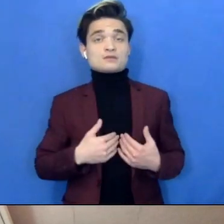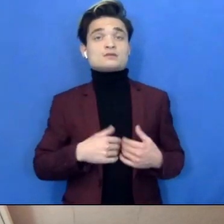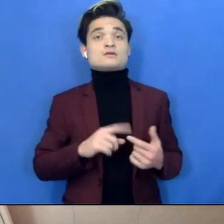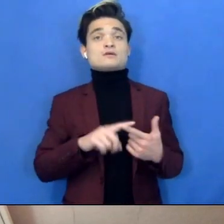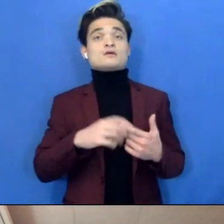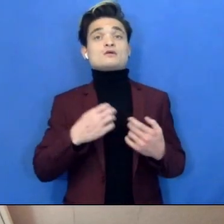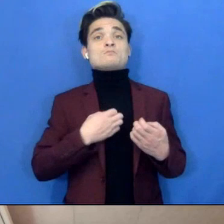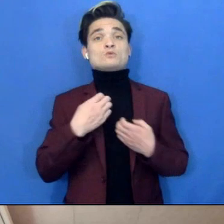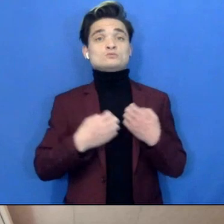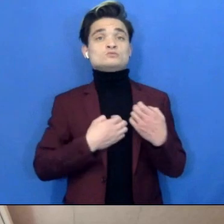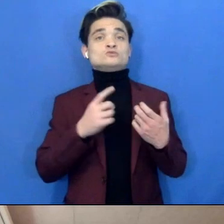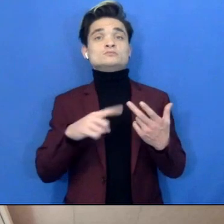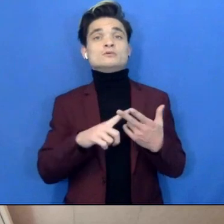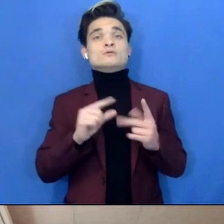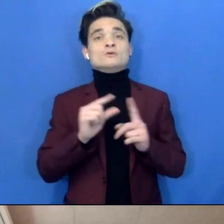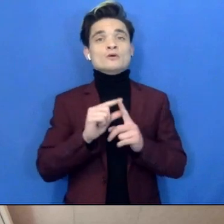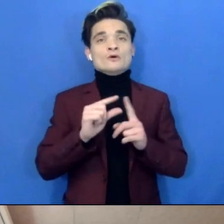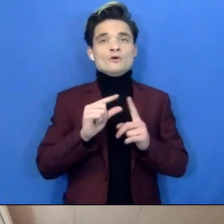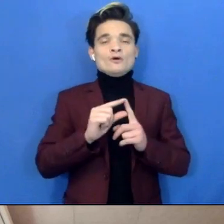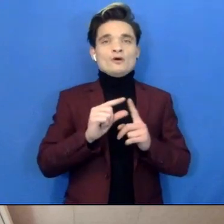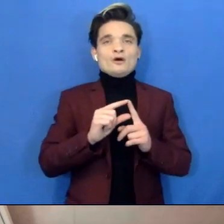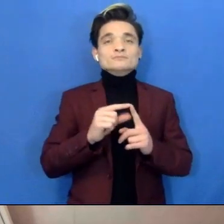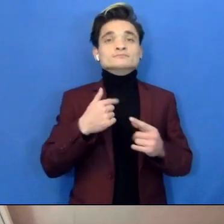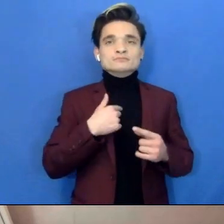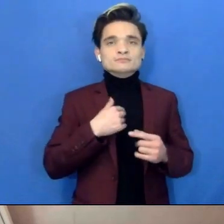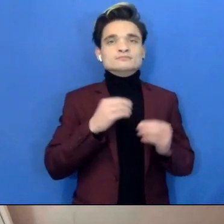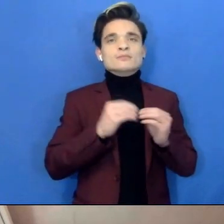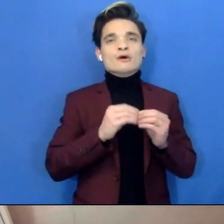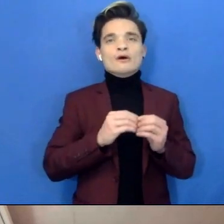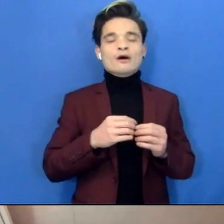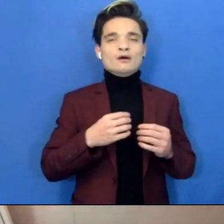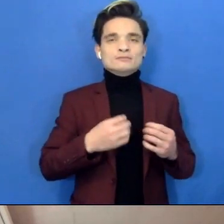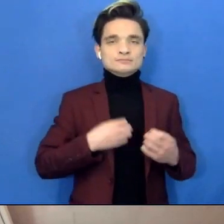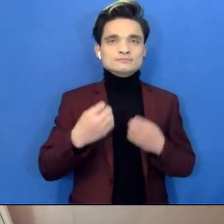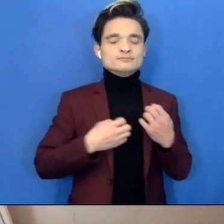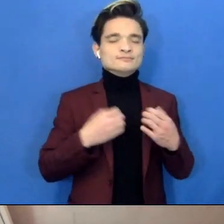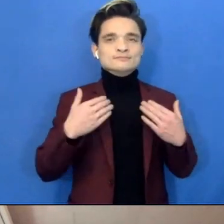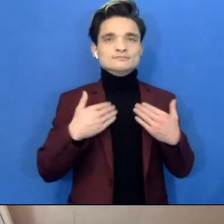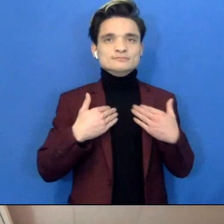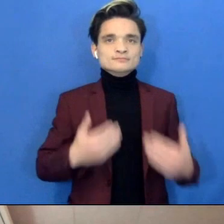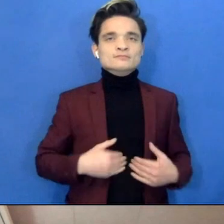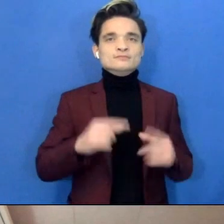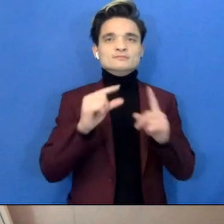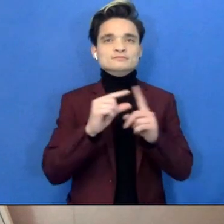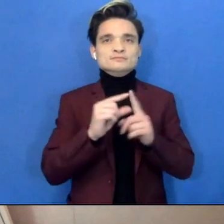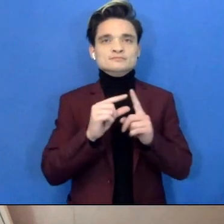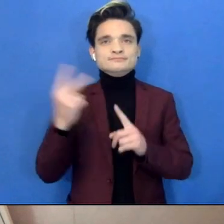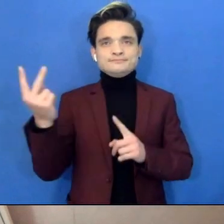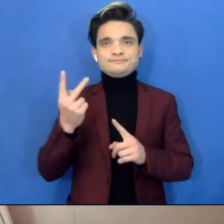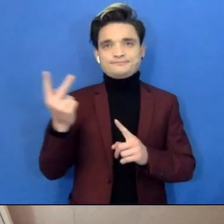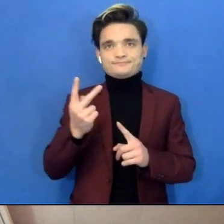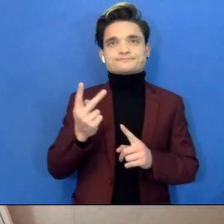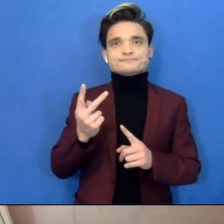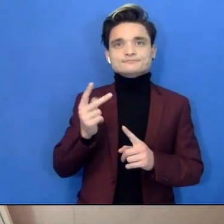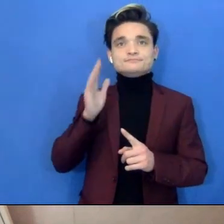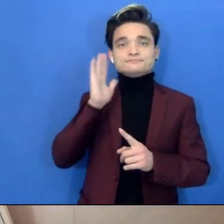I do a show in French. And part of when we do theater, what we're doing is creating tension for the audience.